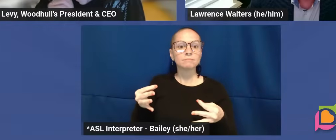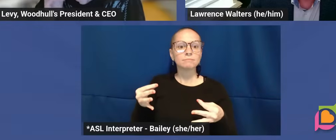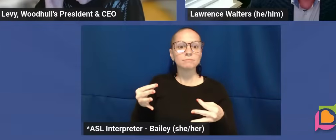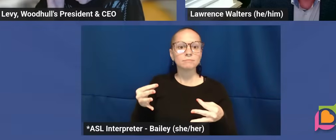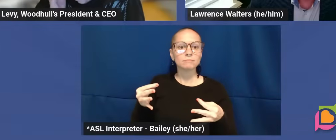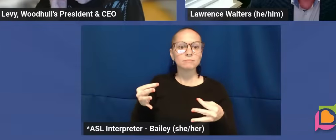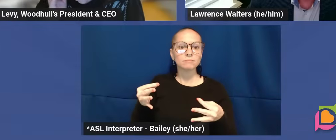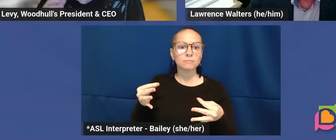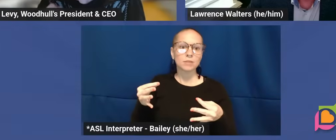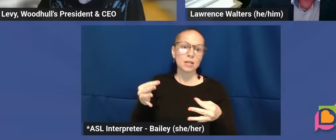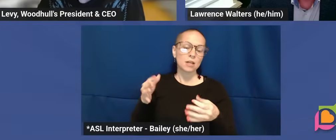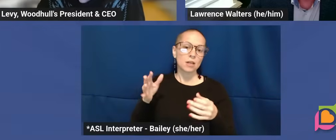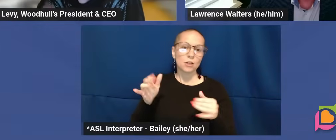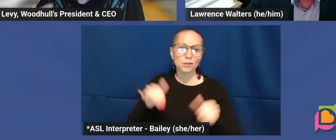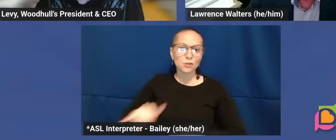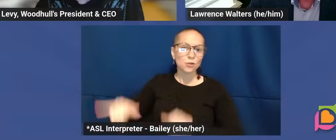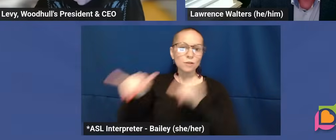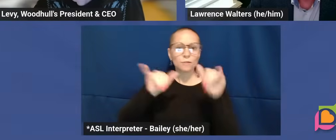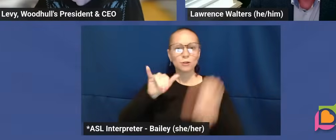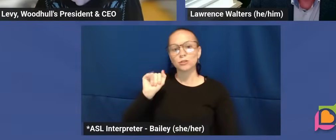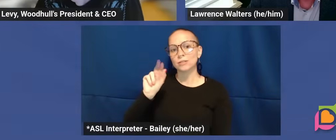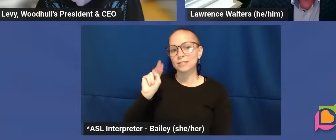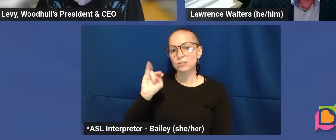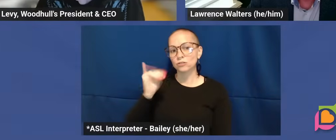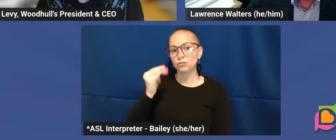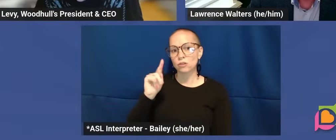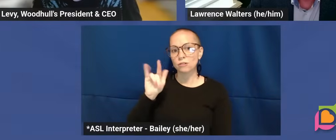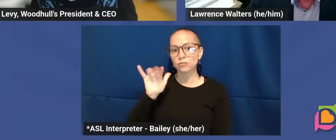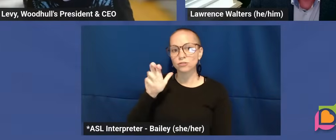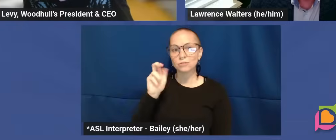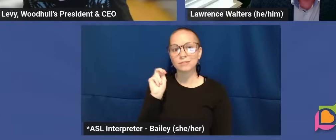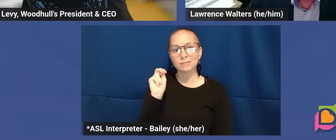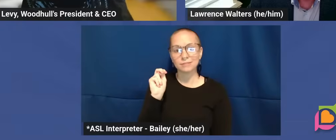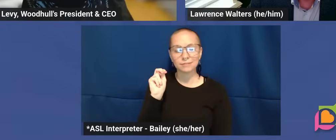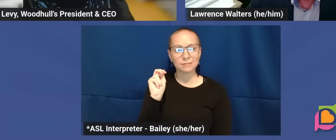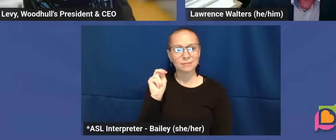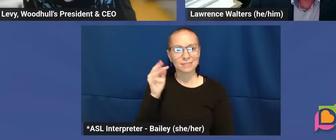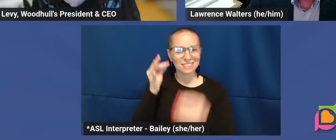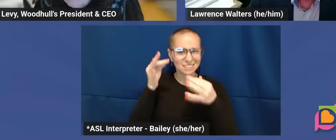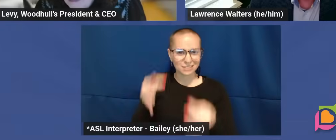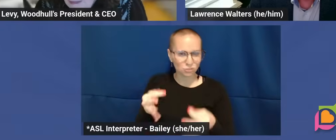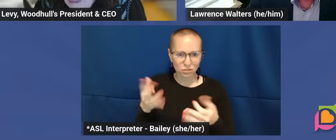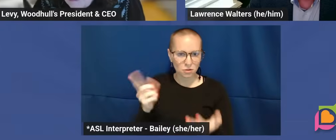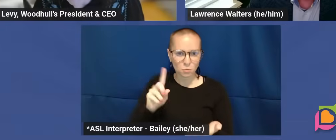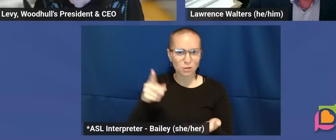universal injunction decision. Where do you see this going?